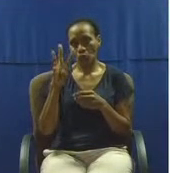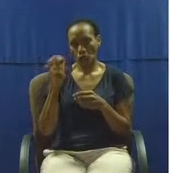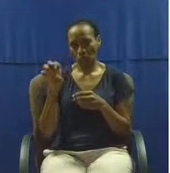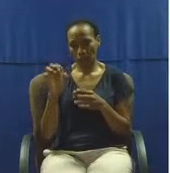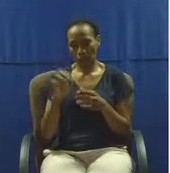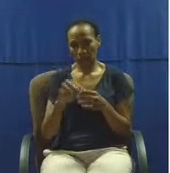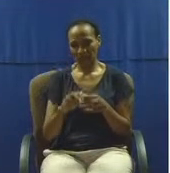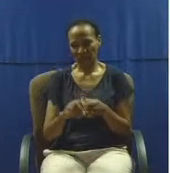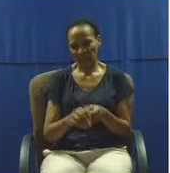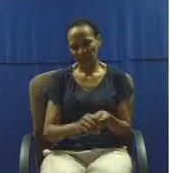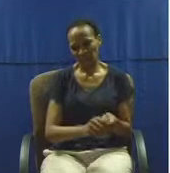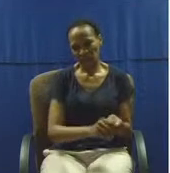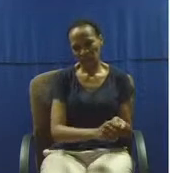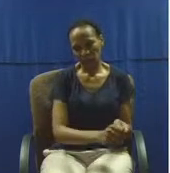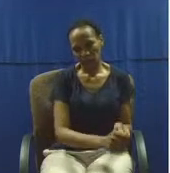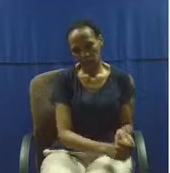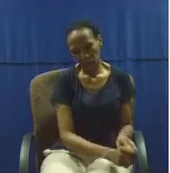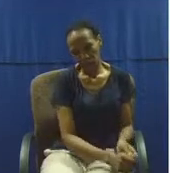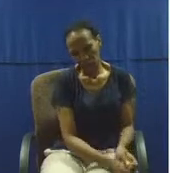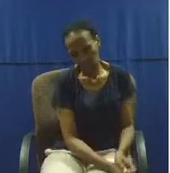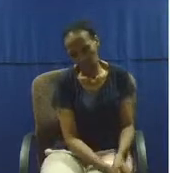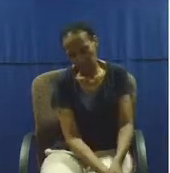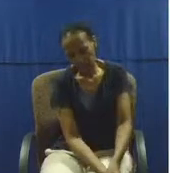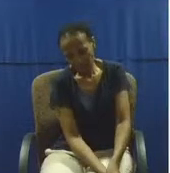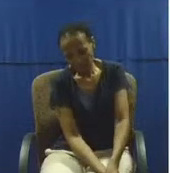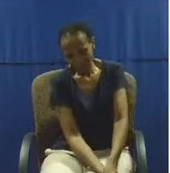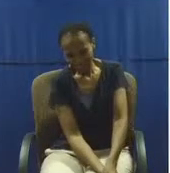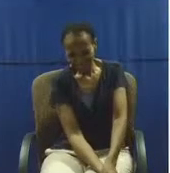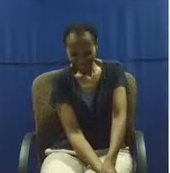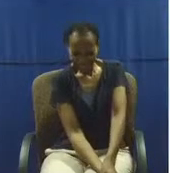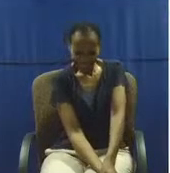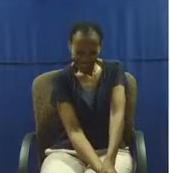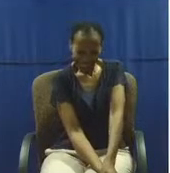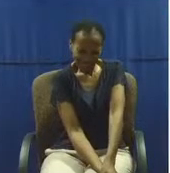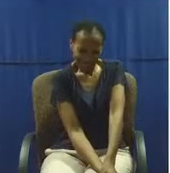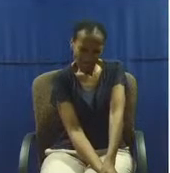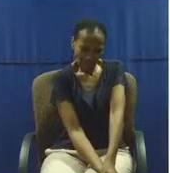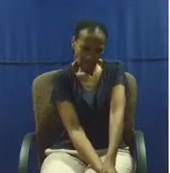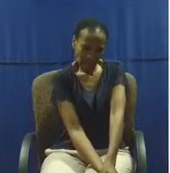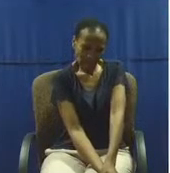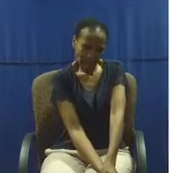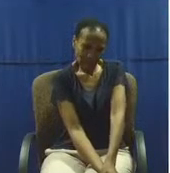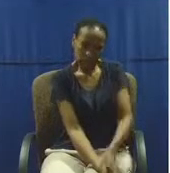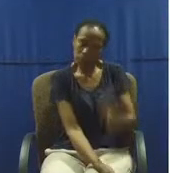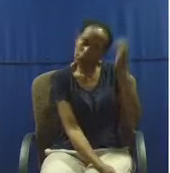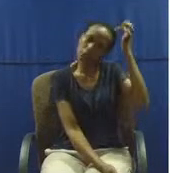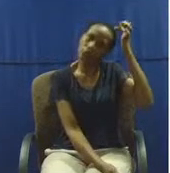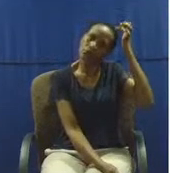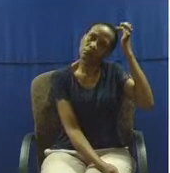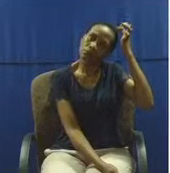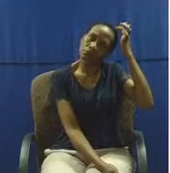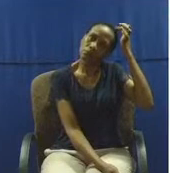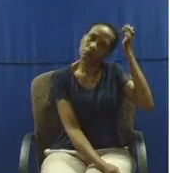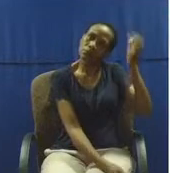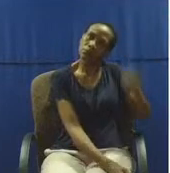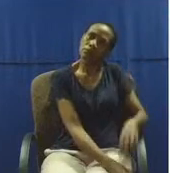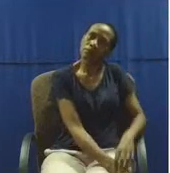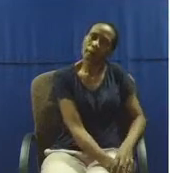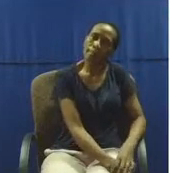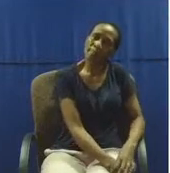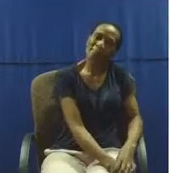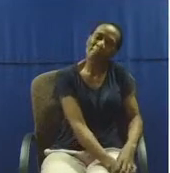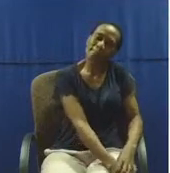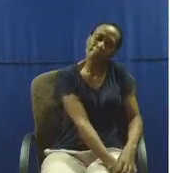Thank you very much, Speaker. President, about 44% of the population is unemployed, and over 70% of the